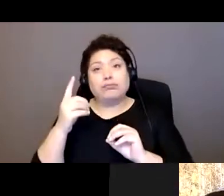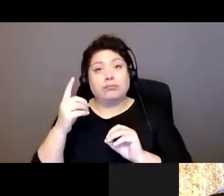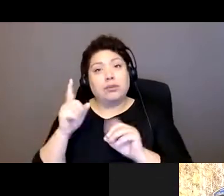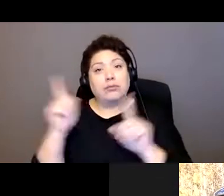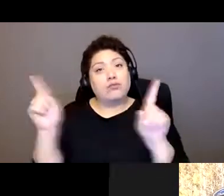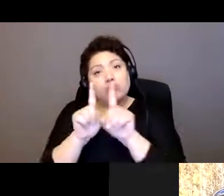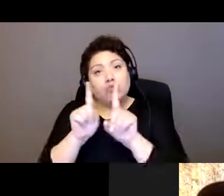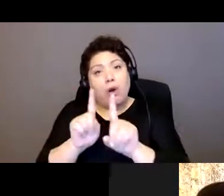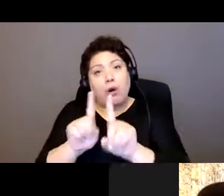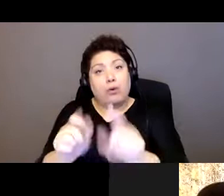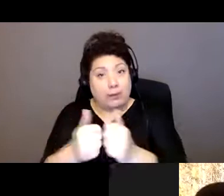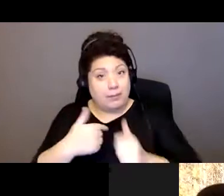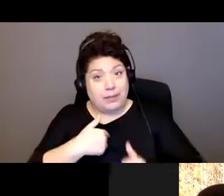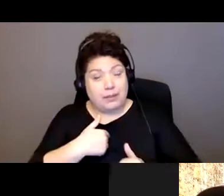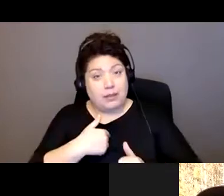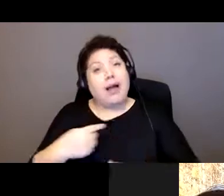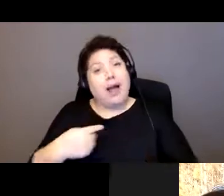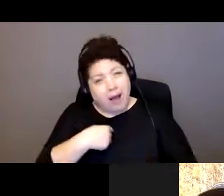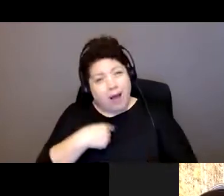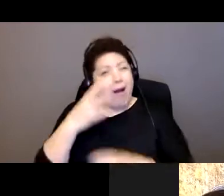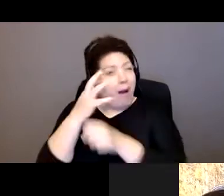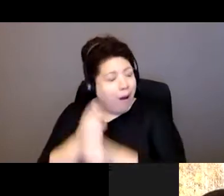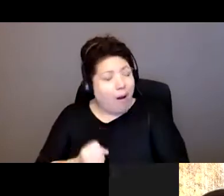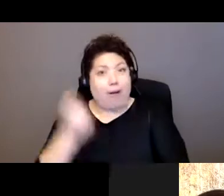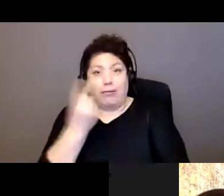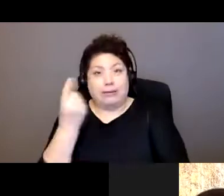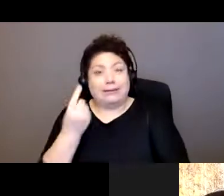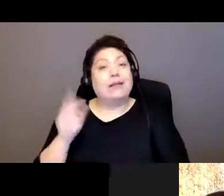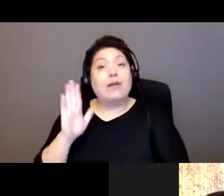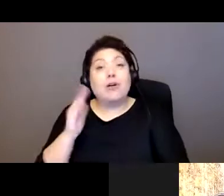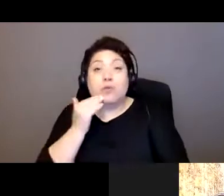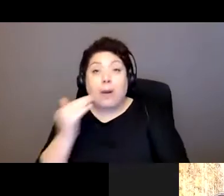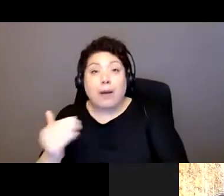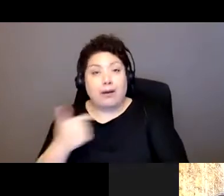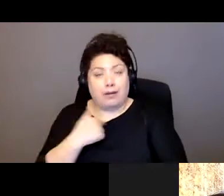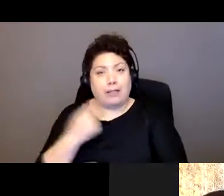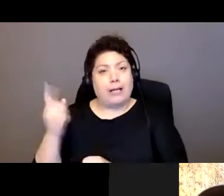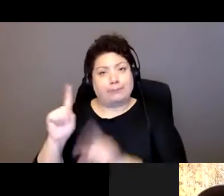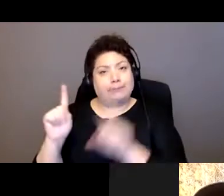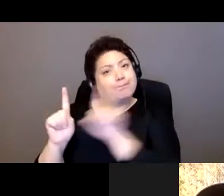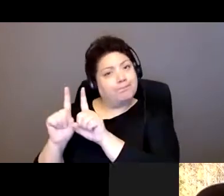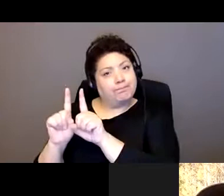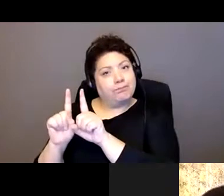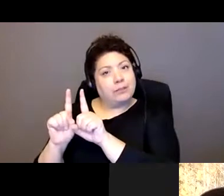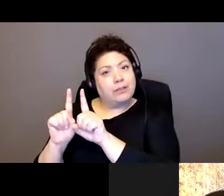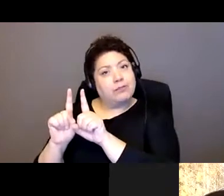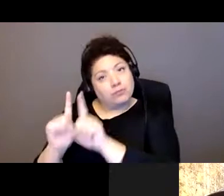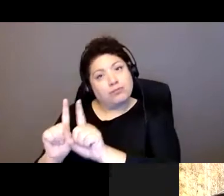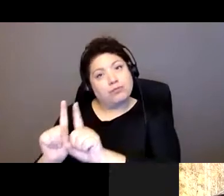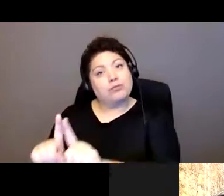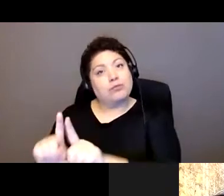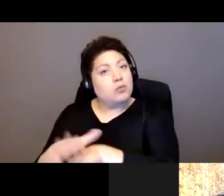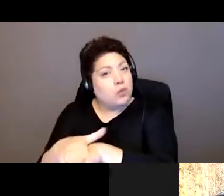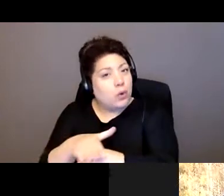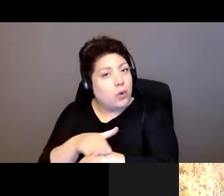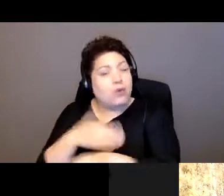always did. I always walked with my grandma. I was always there, right beside her. Um, and I feel like there's a sense